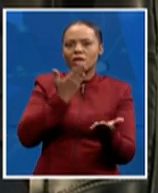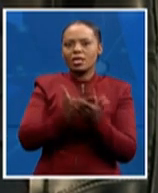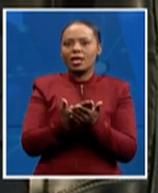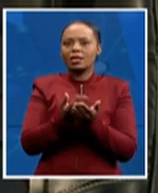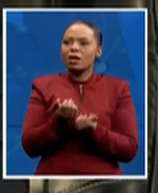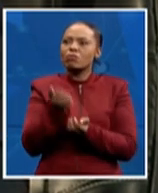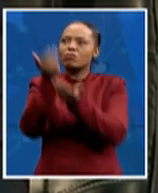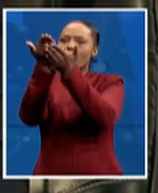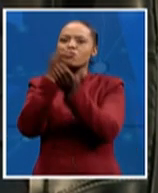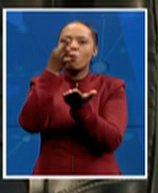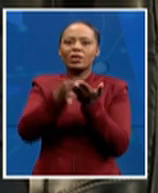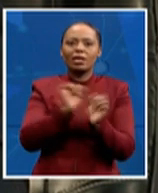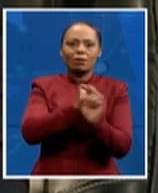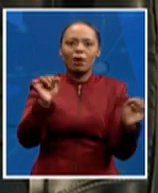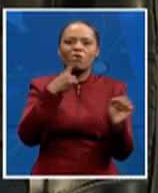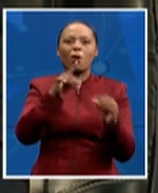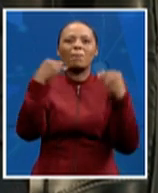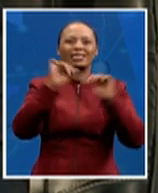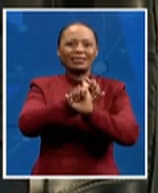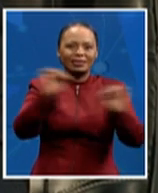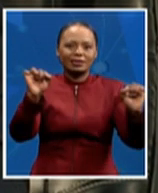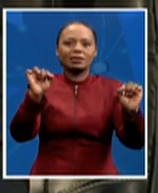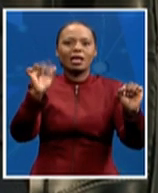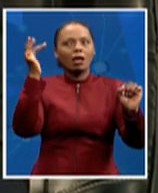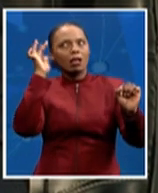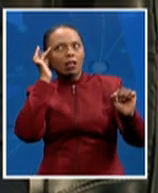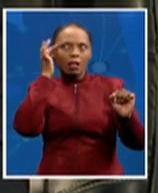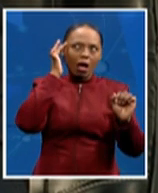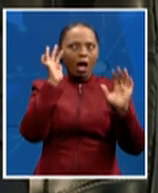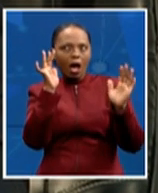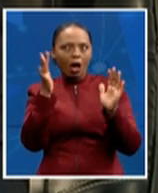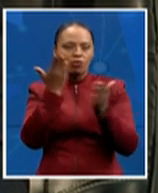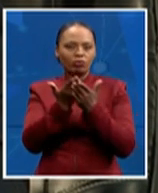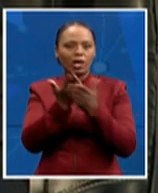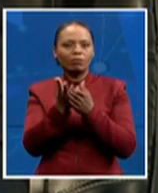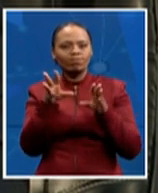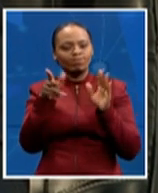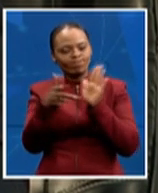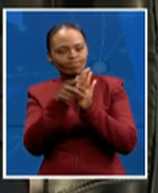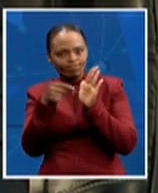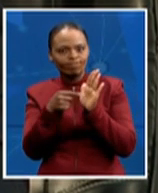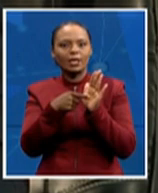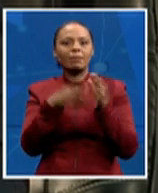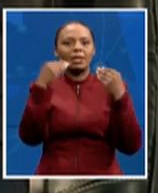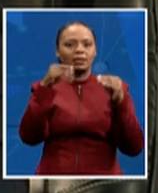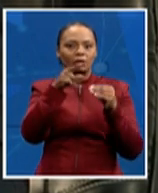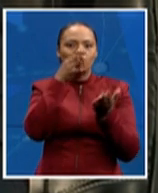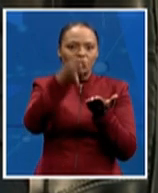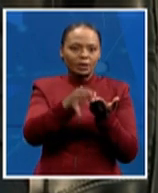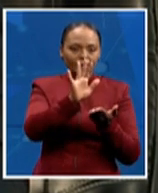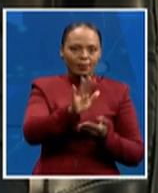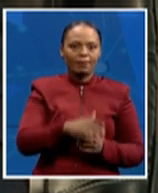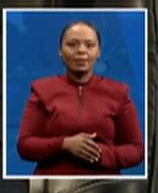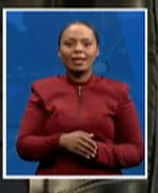be considered for this funding. The first phase of this program has already had a great